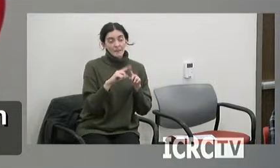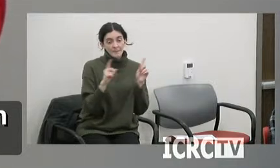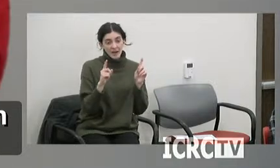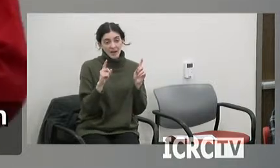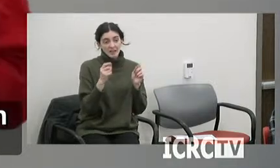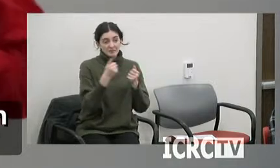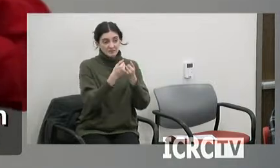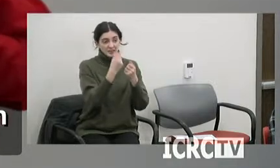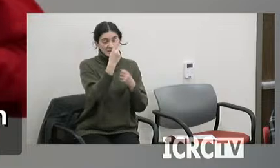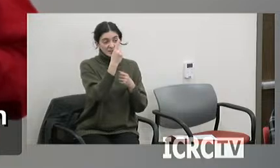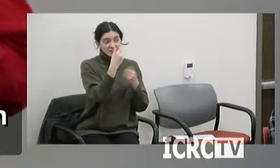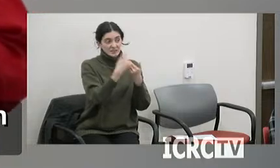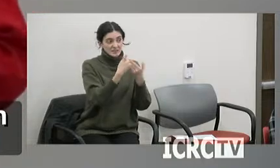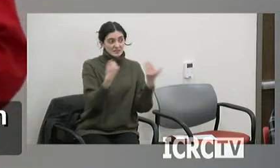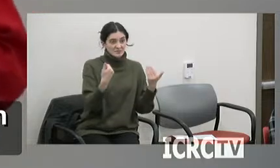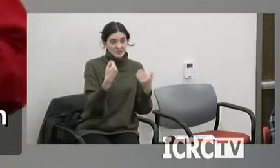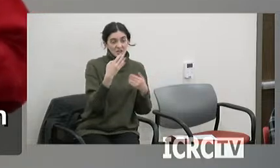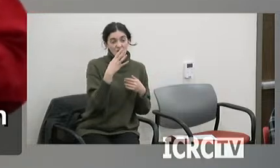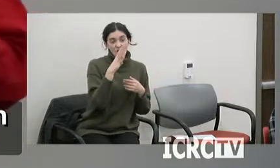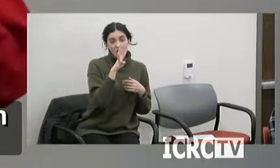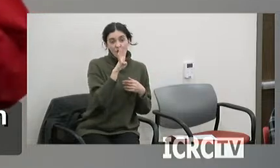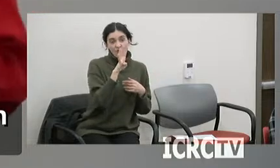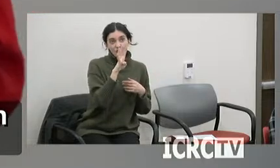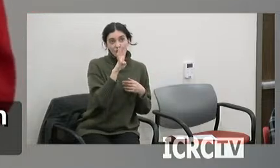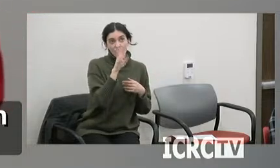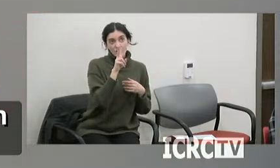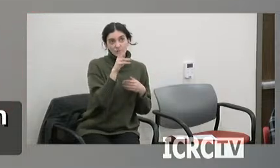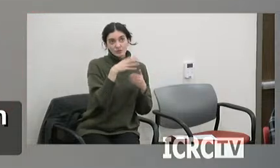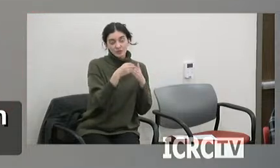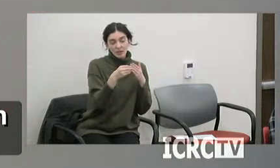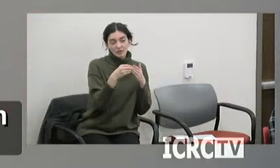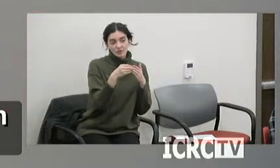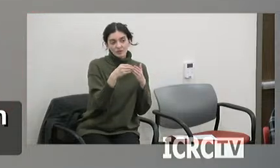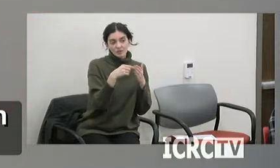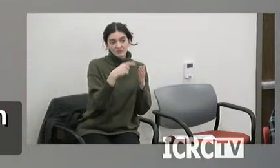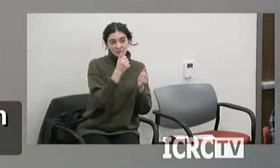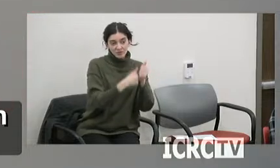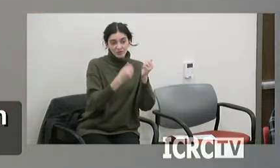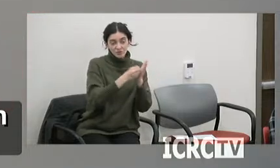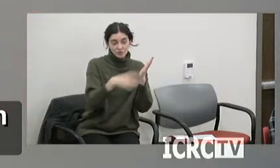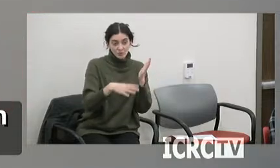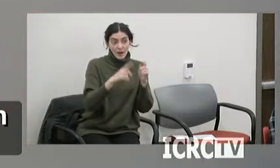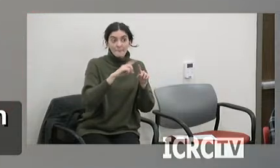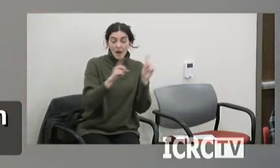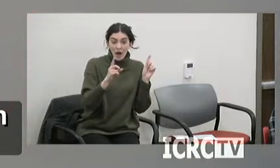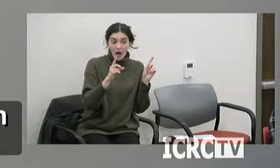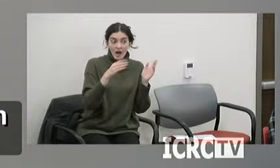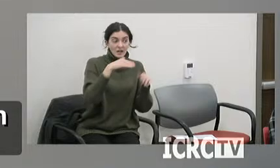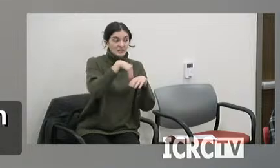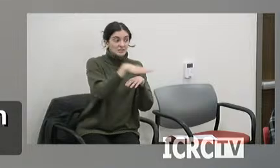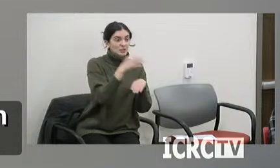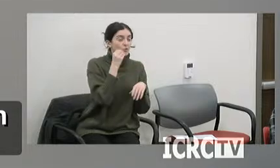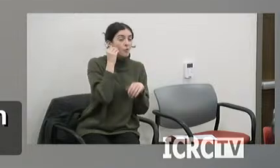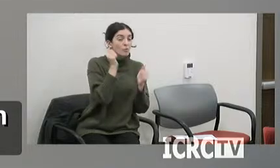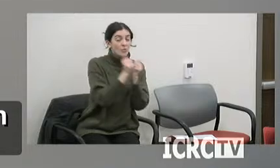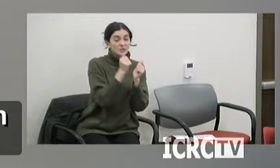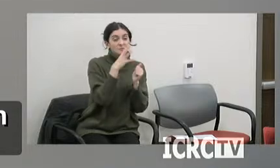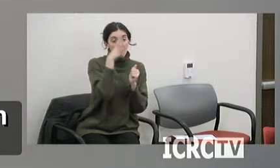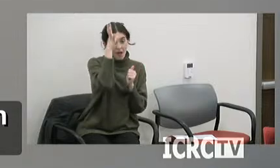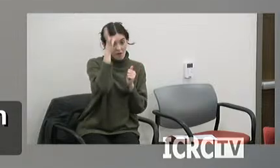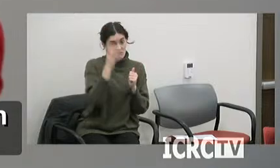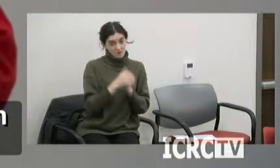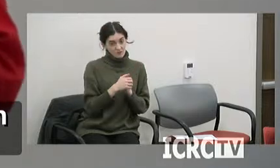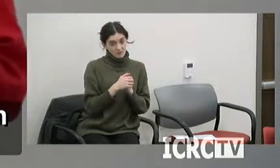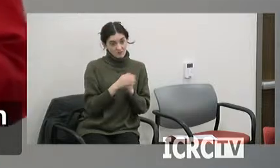that's $42 unless you're borrowing an instrument, which I think is $85. So we would have exceeded our $97,000. The board has